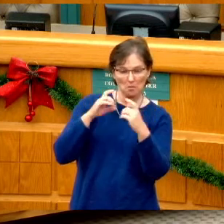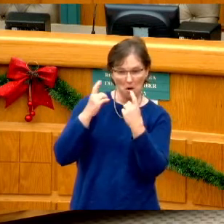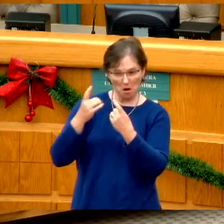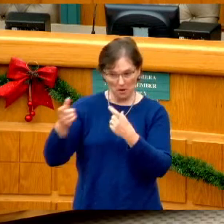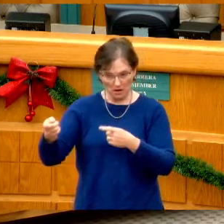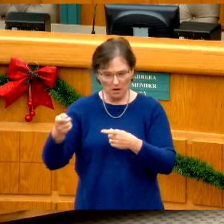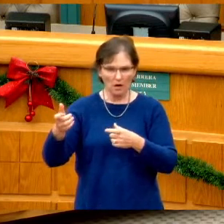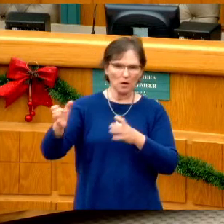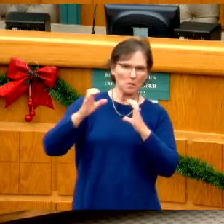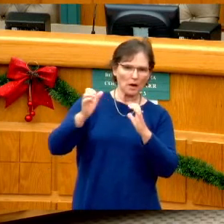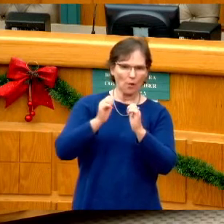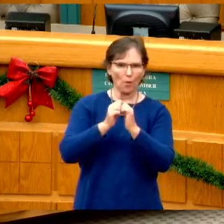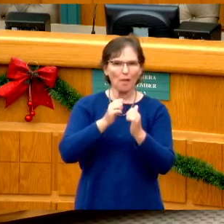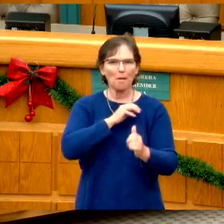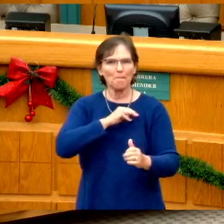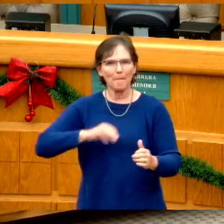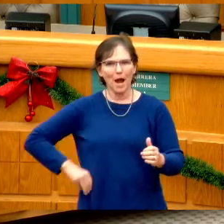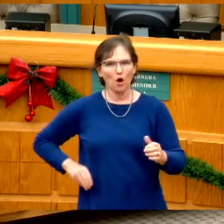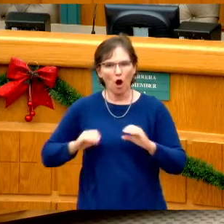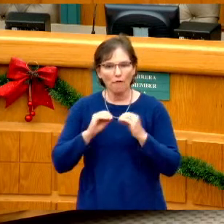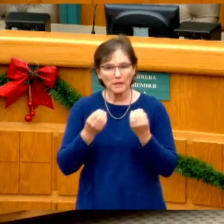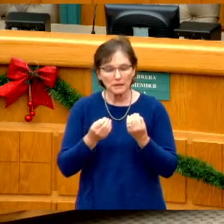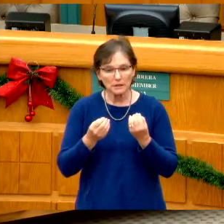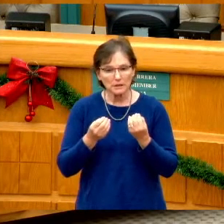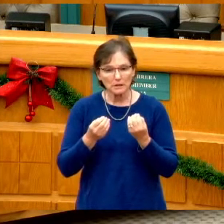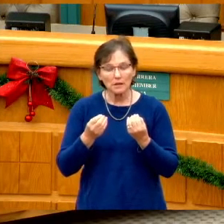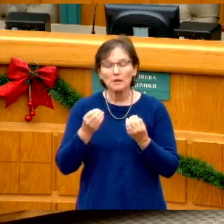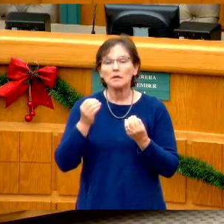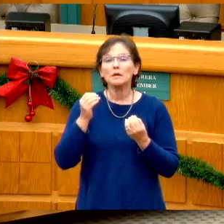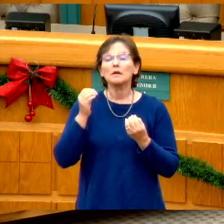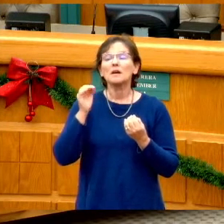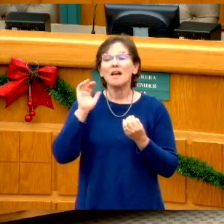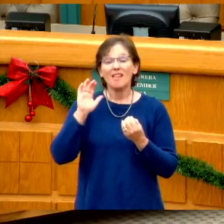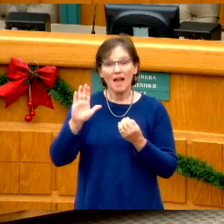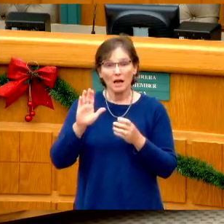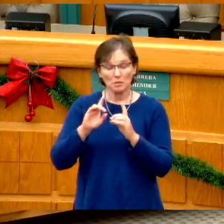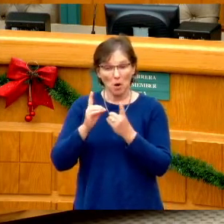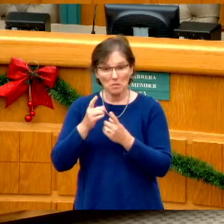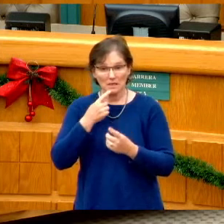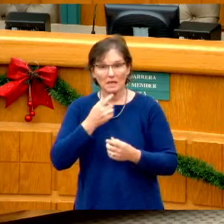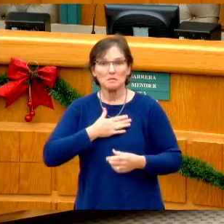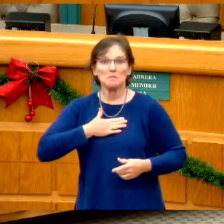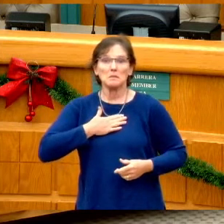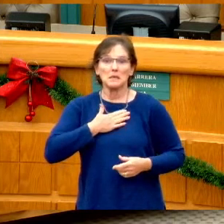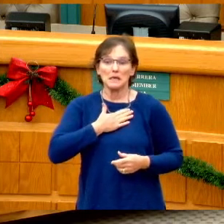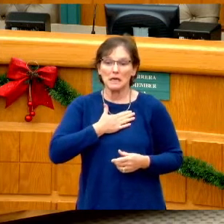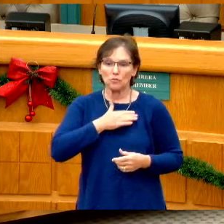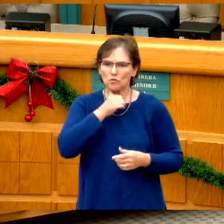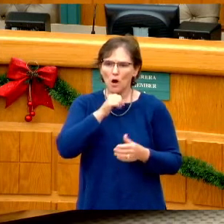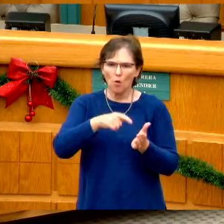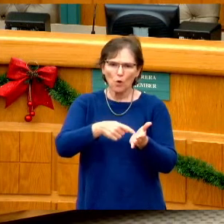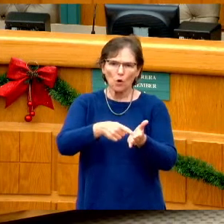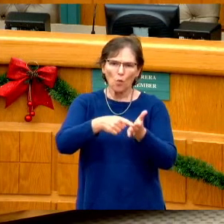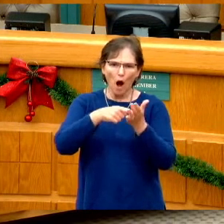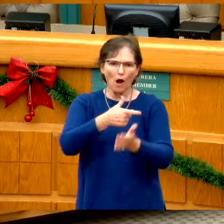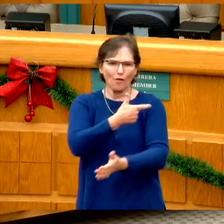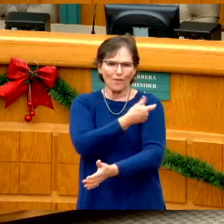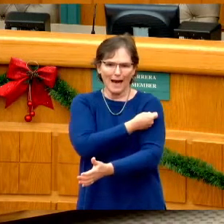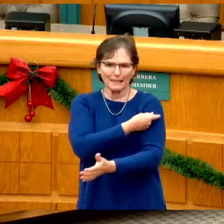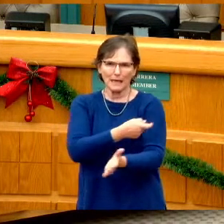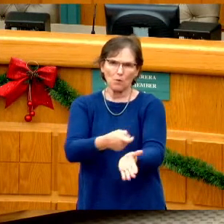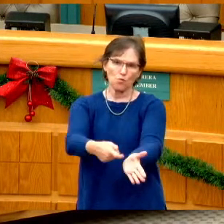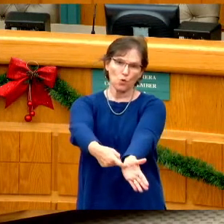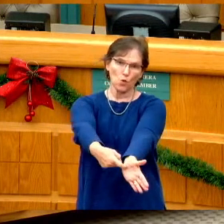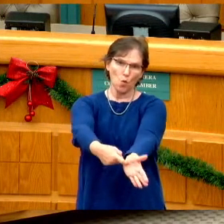Please, please, please, is what they're saying, do not make the vaccines mandatory. To my knowledge, the vaccines are